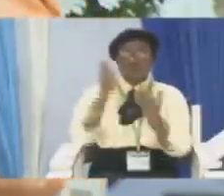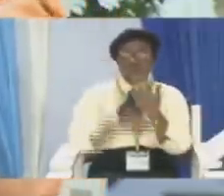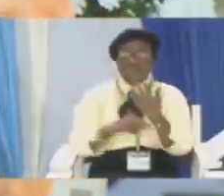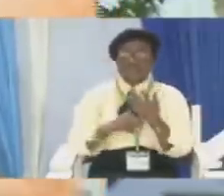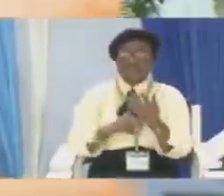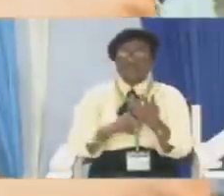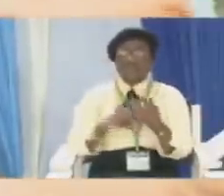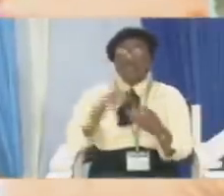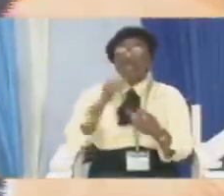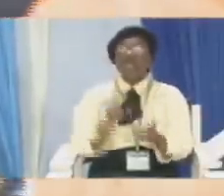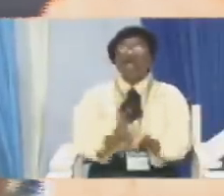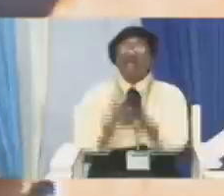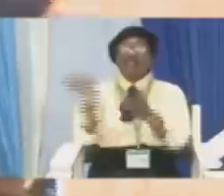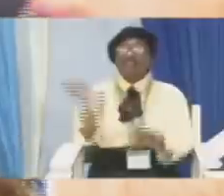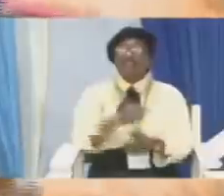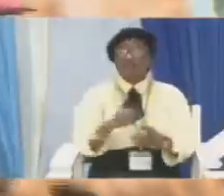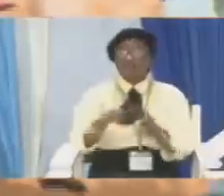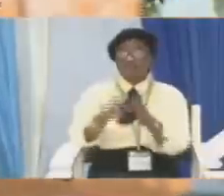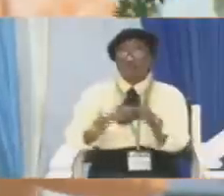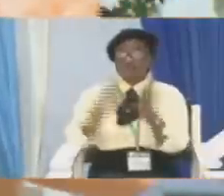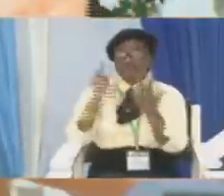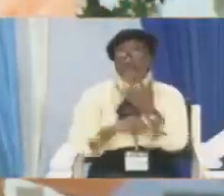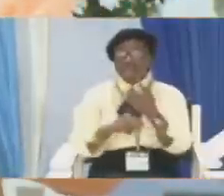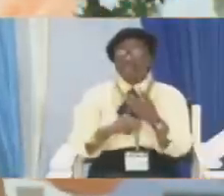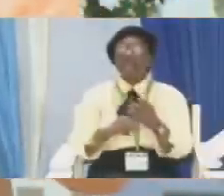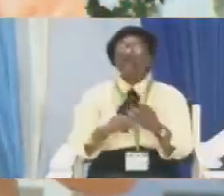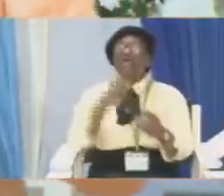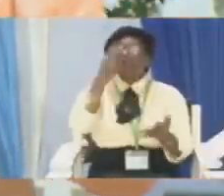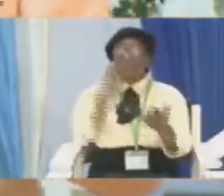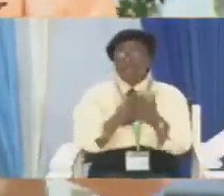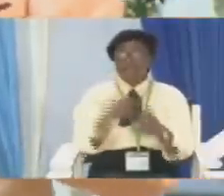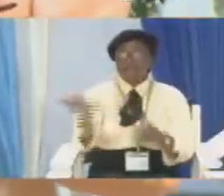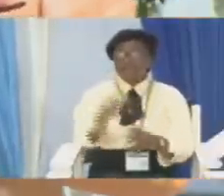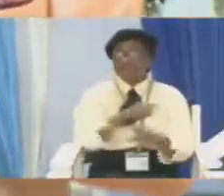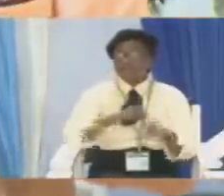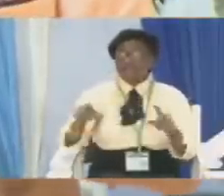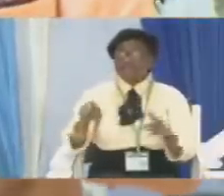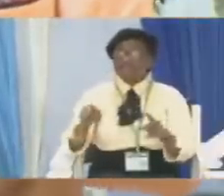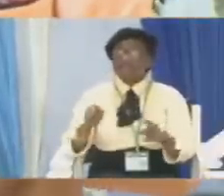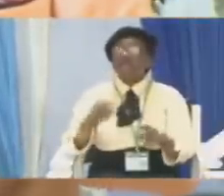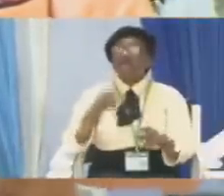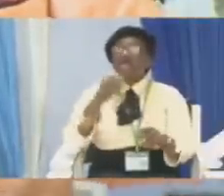witness properly. You cannot witness properly